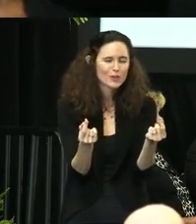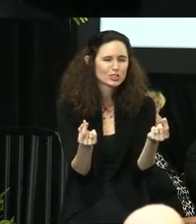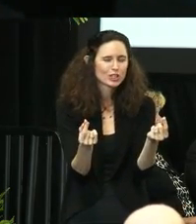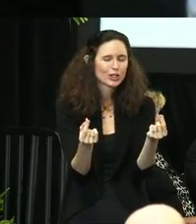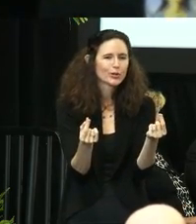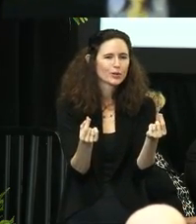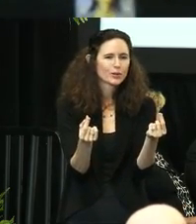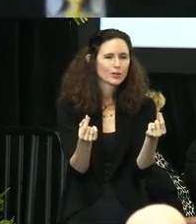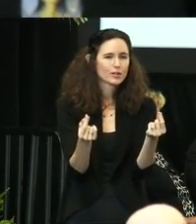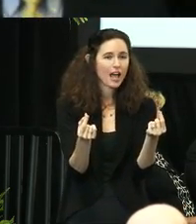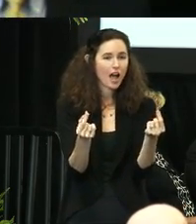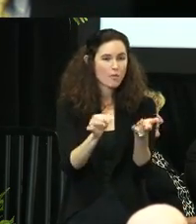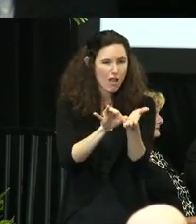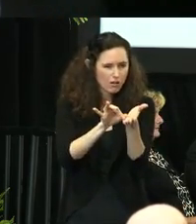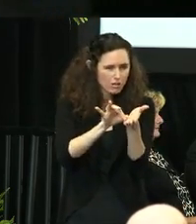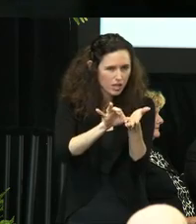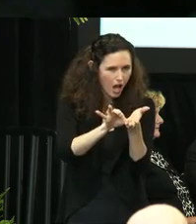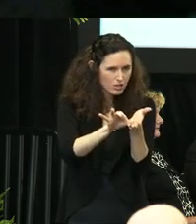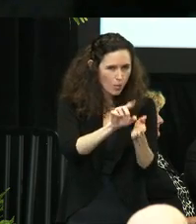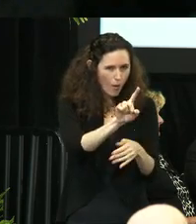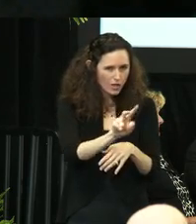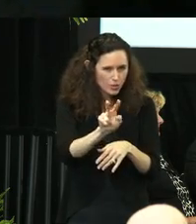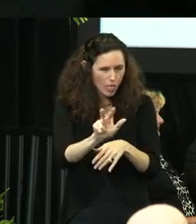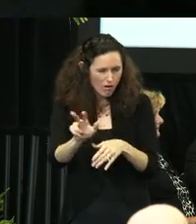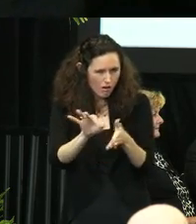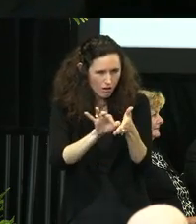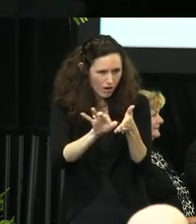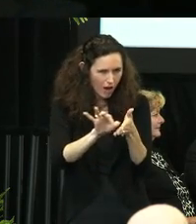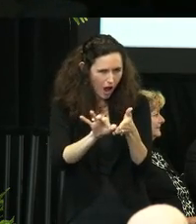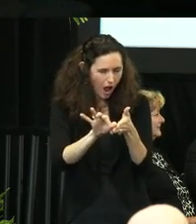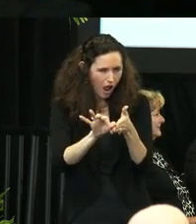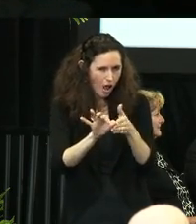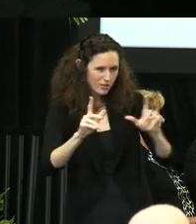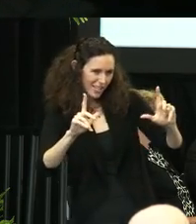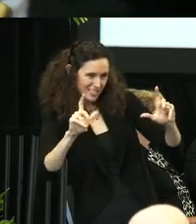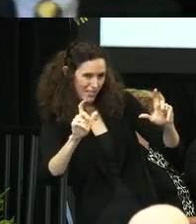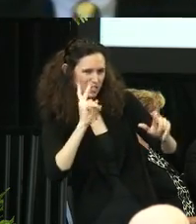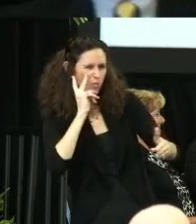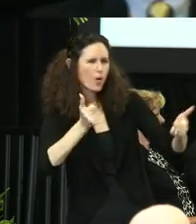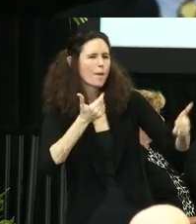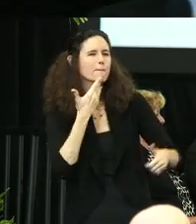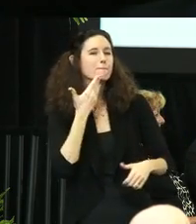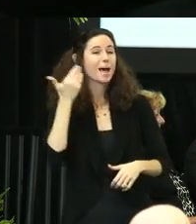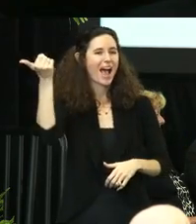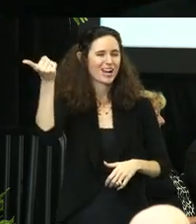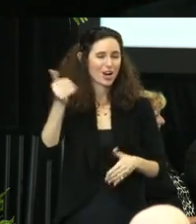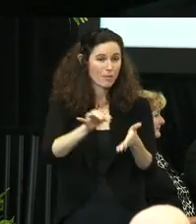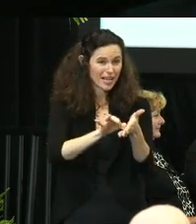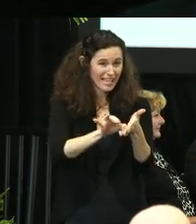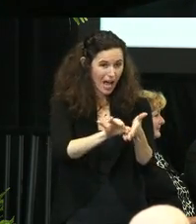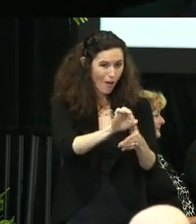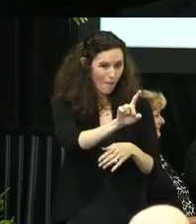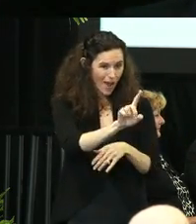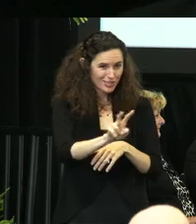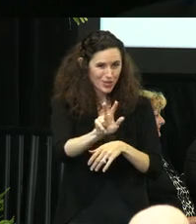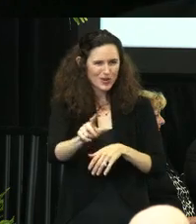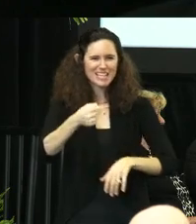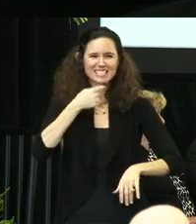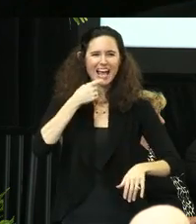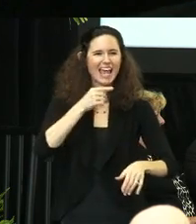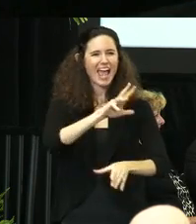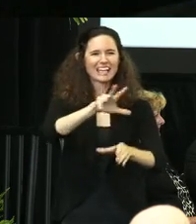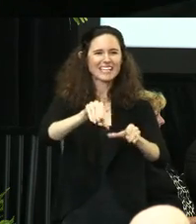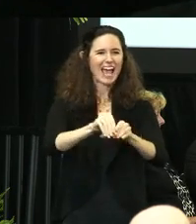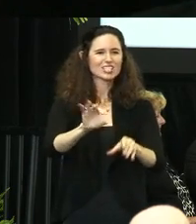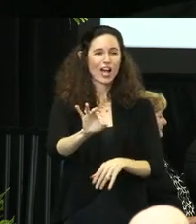is on the count of 3, I'm gonna take a selfie, and we're gonna see which one does better, and I want you to tell, on the count of 3, say, engage FSCJ,